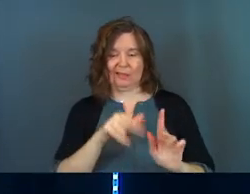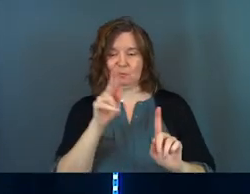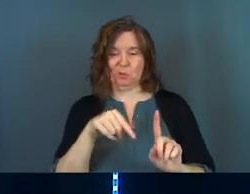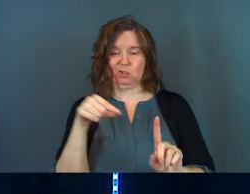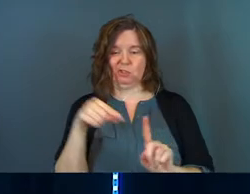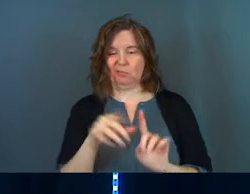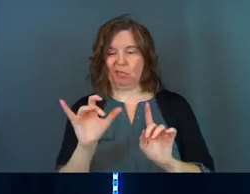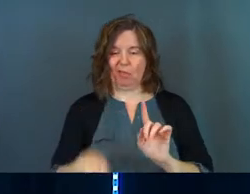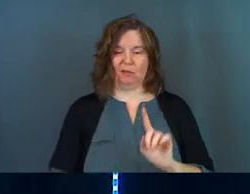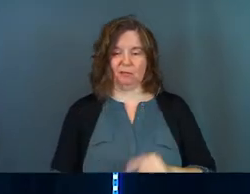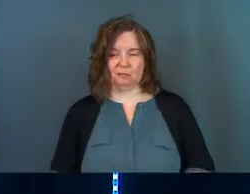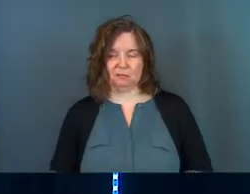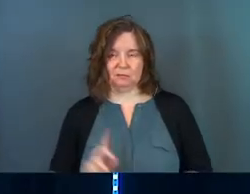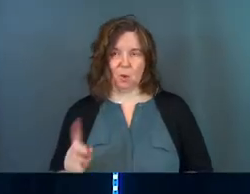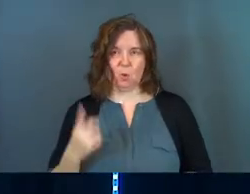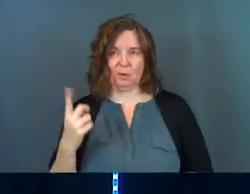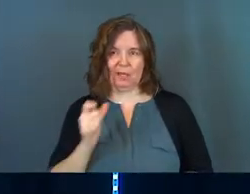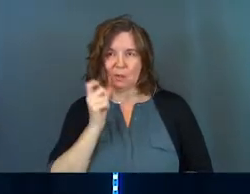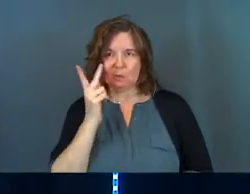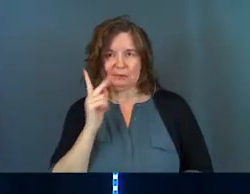as that person.